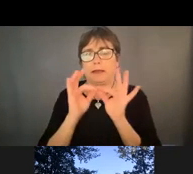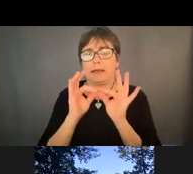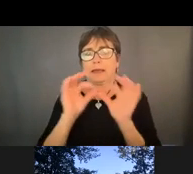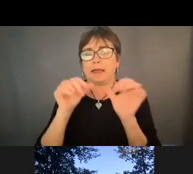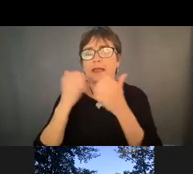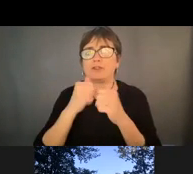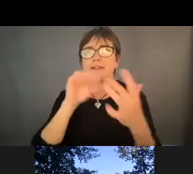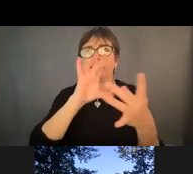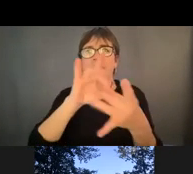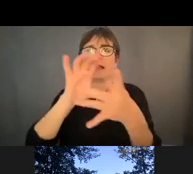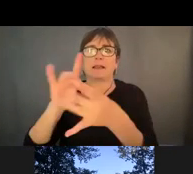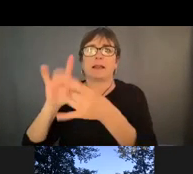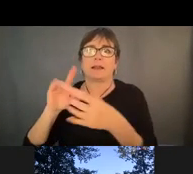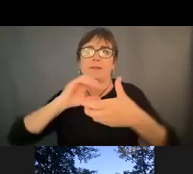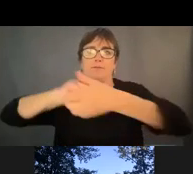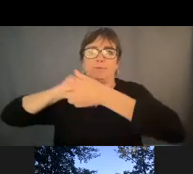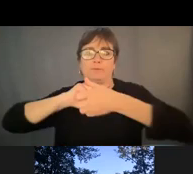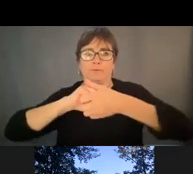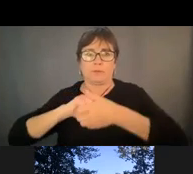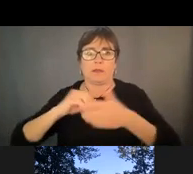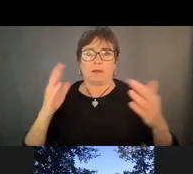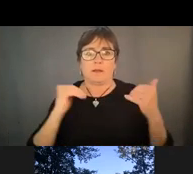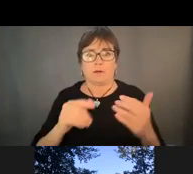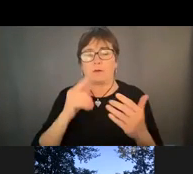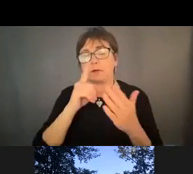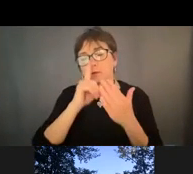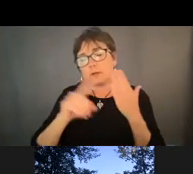serving organizations. Last slide, I believe.